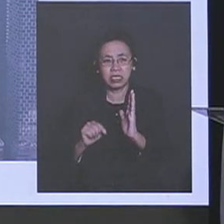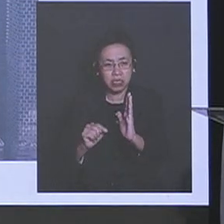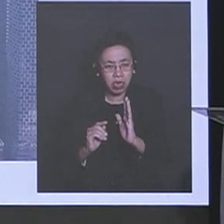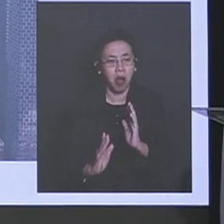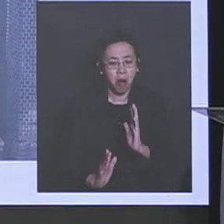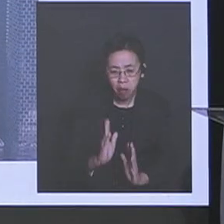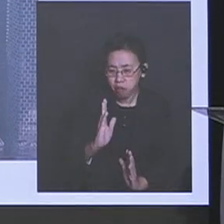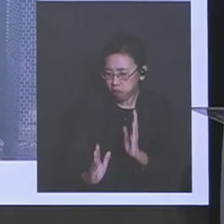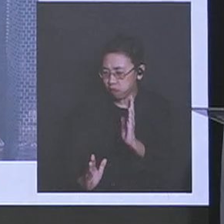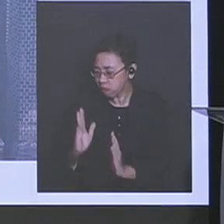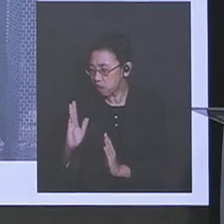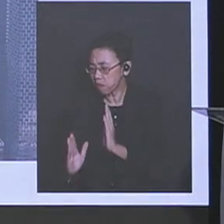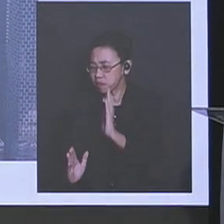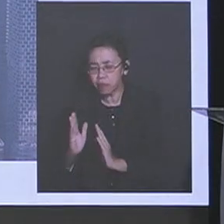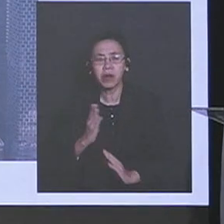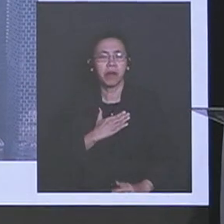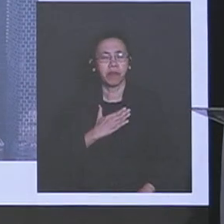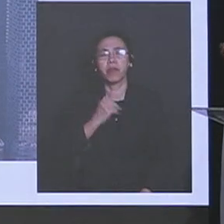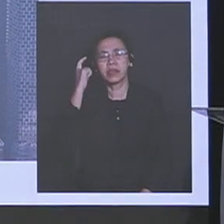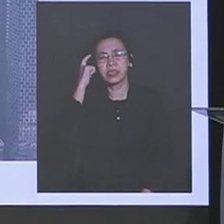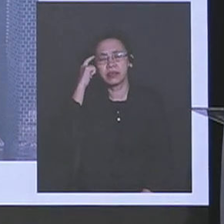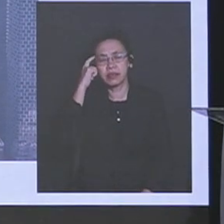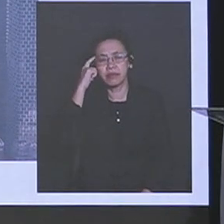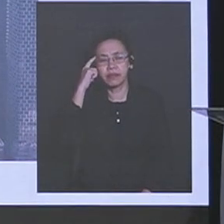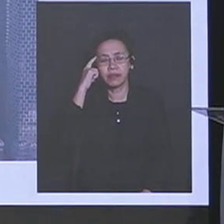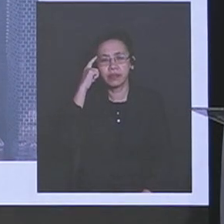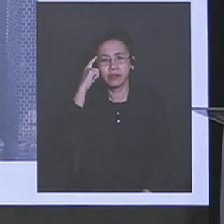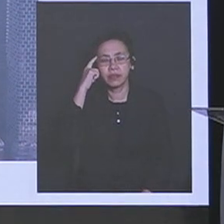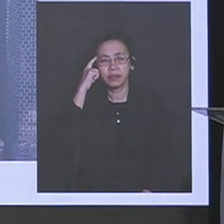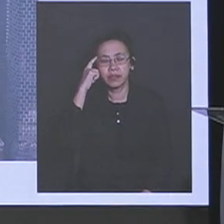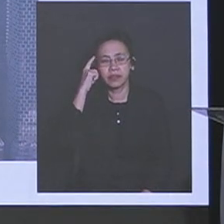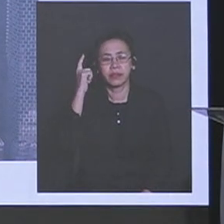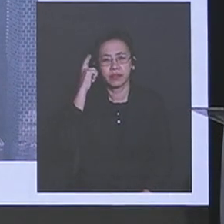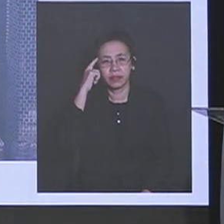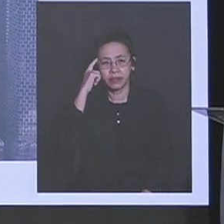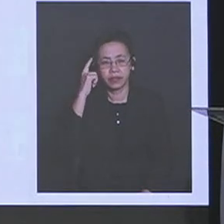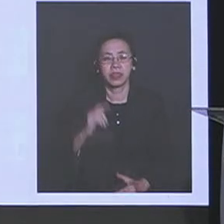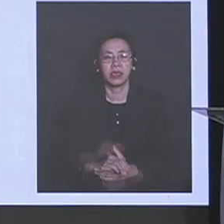think, keeping it changing, keeping it dynamic is actually good for the city.